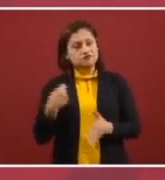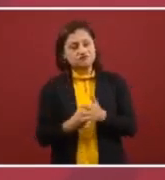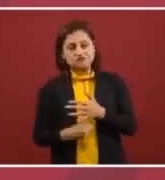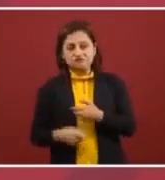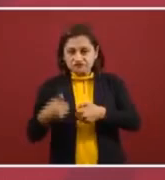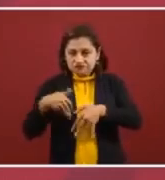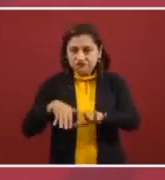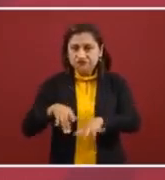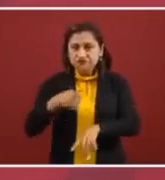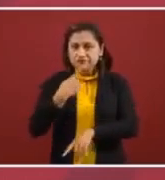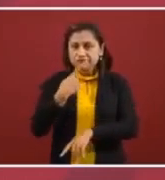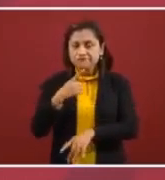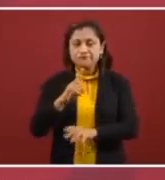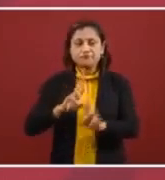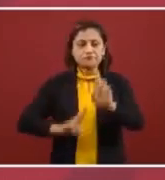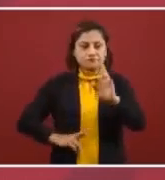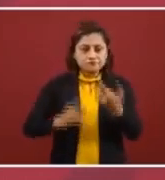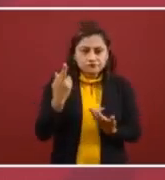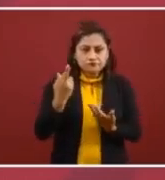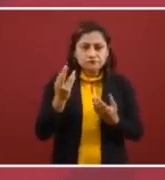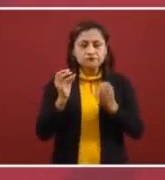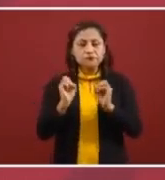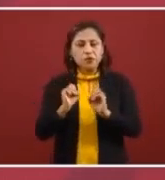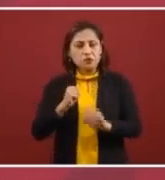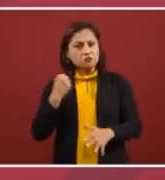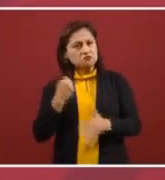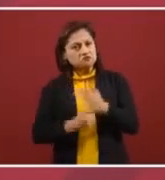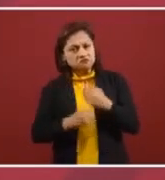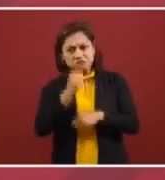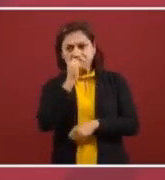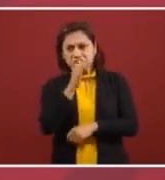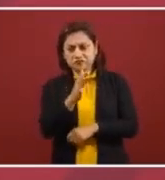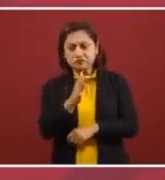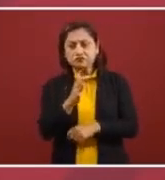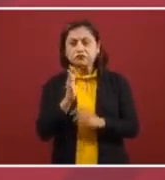by striking or protesting.